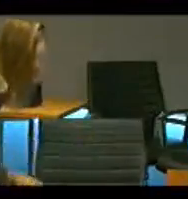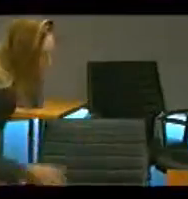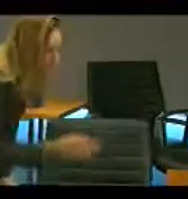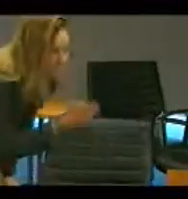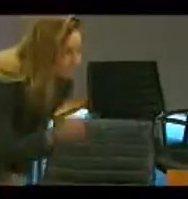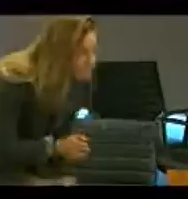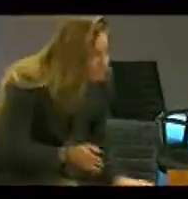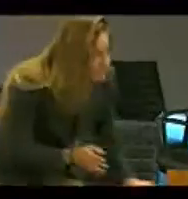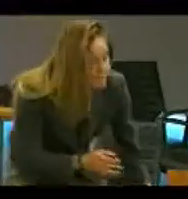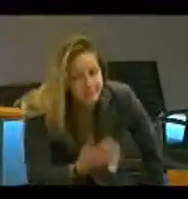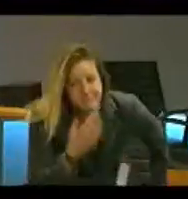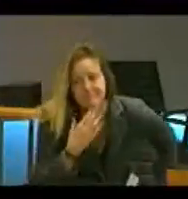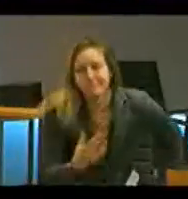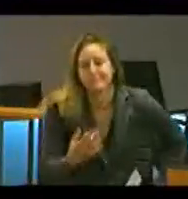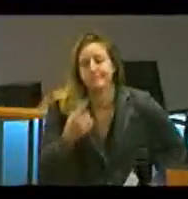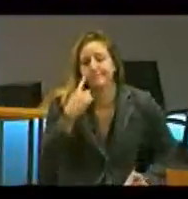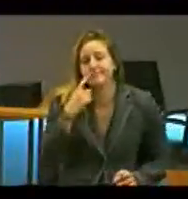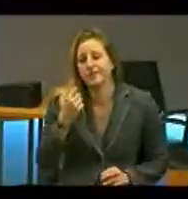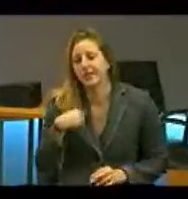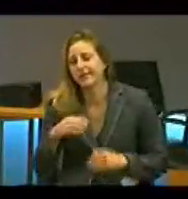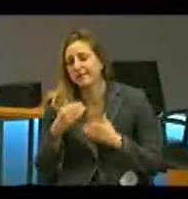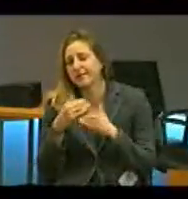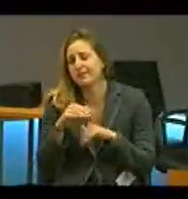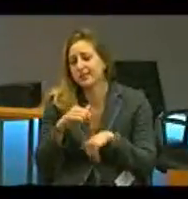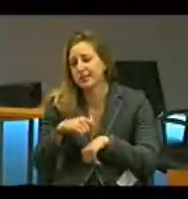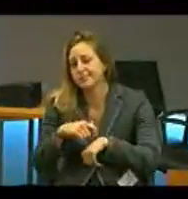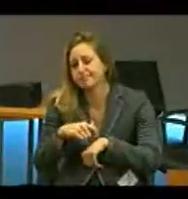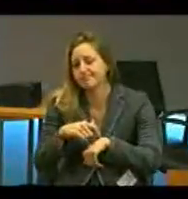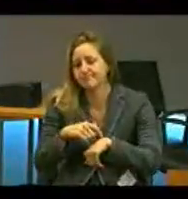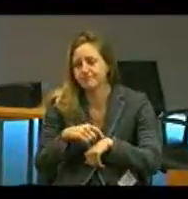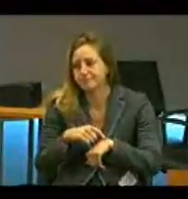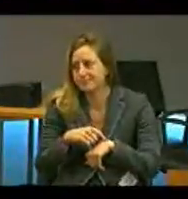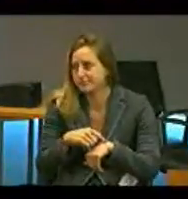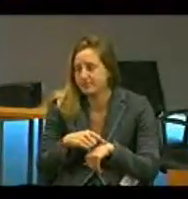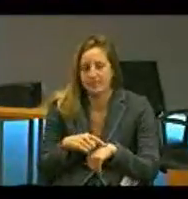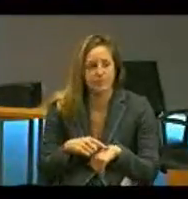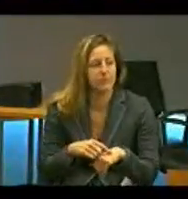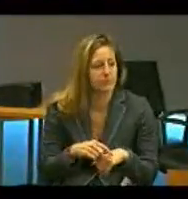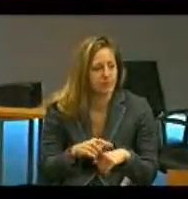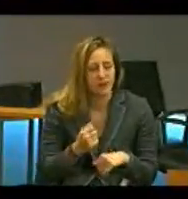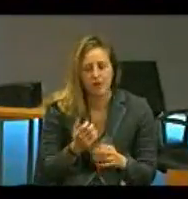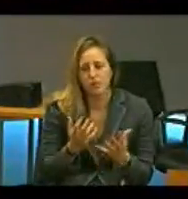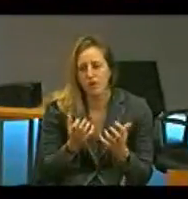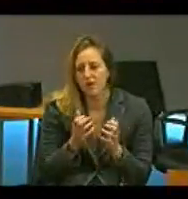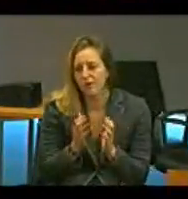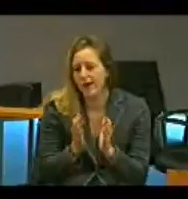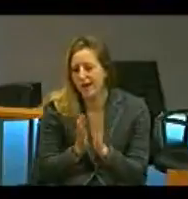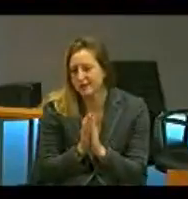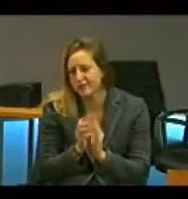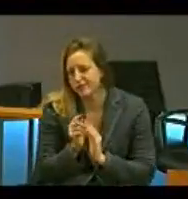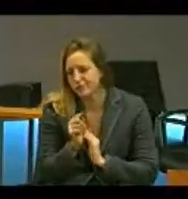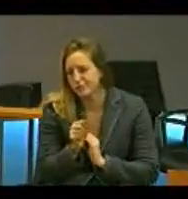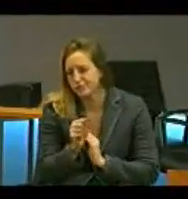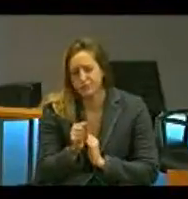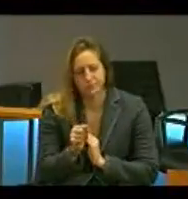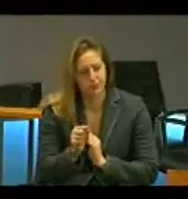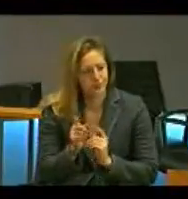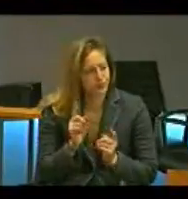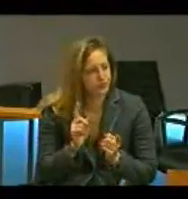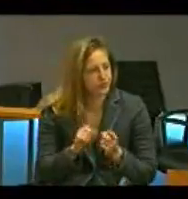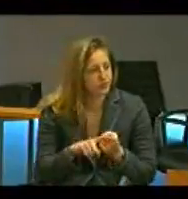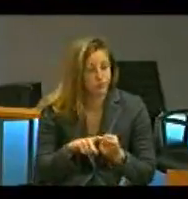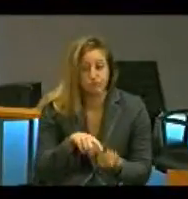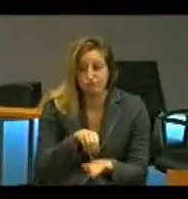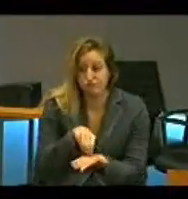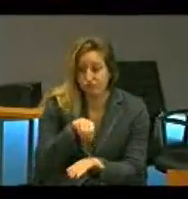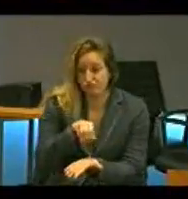Thank you. Since we have limited time, Ms. Coakley, I would like to ask you to, in